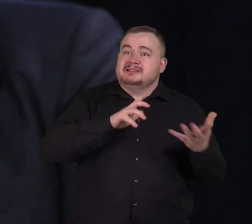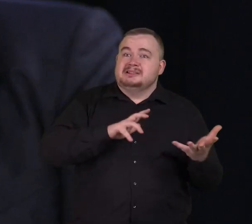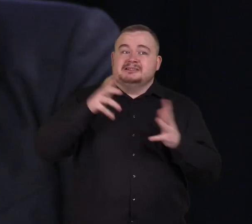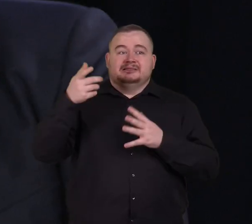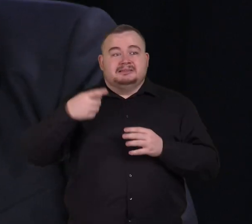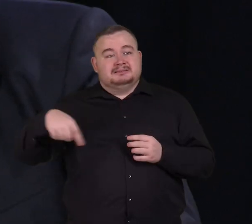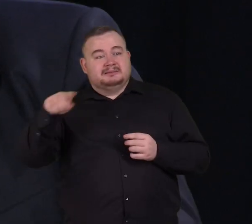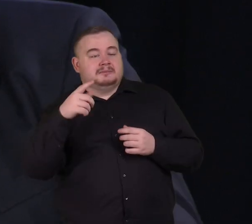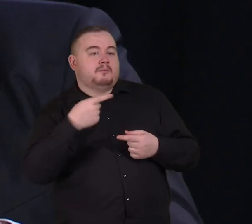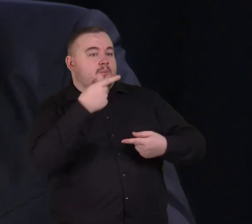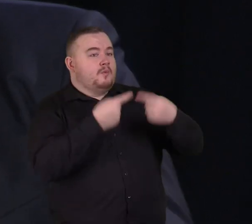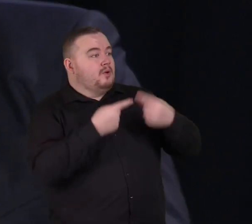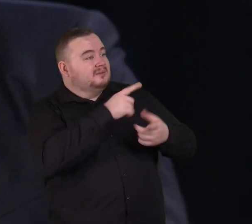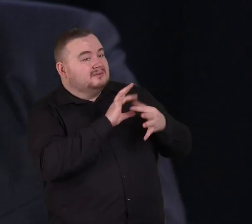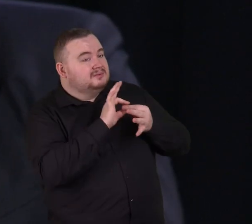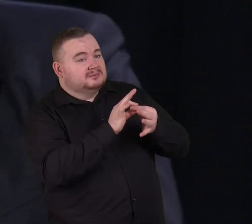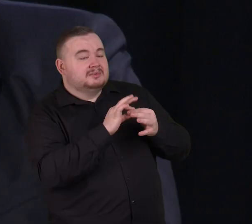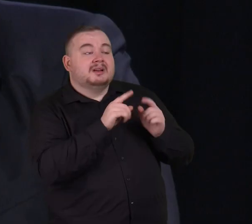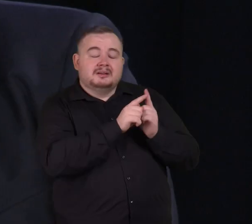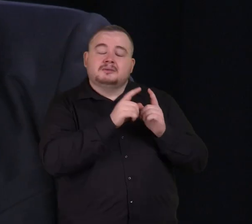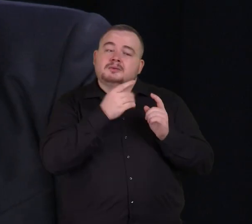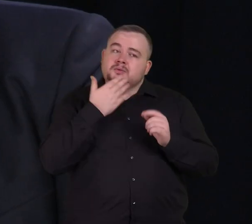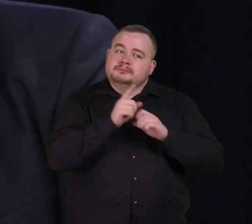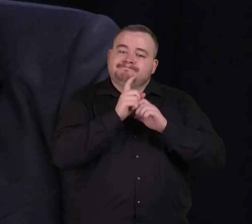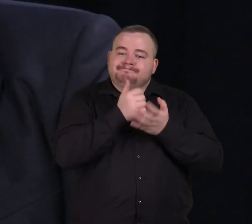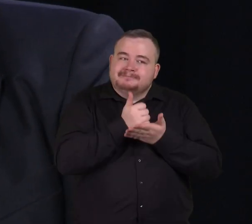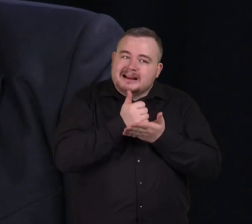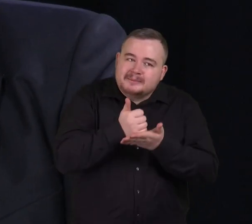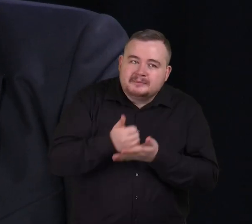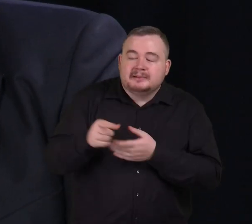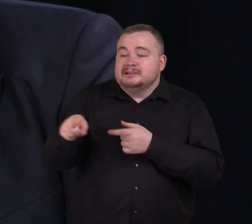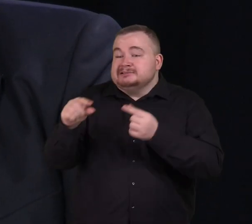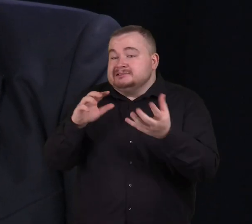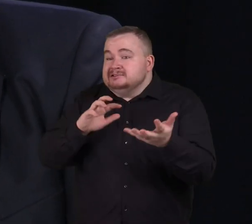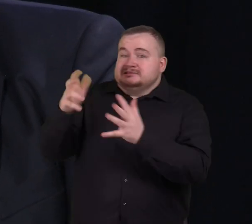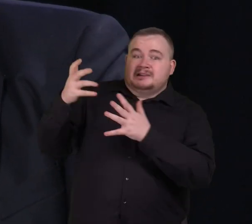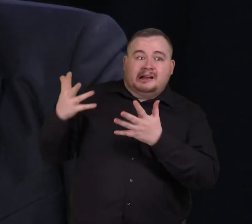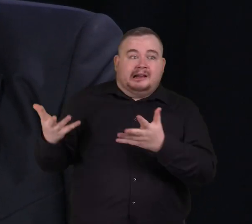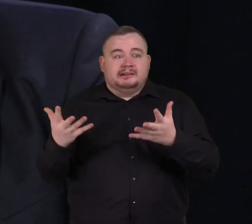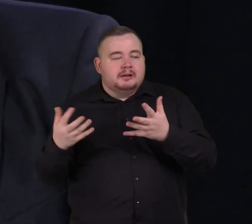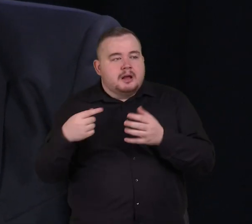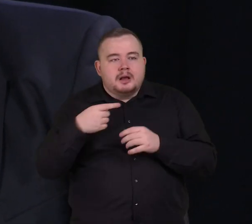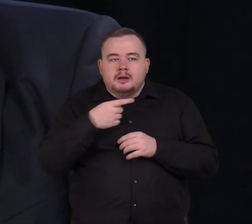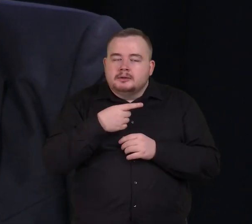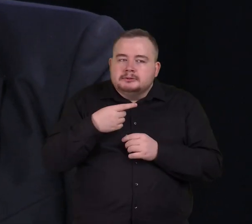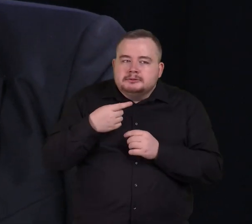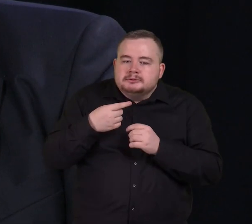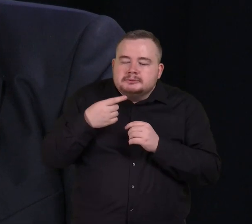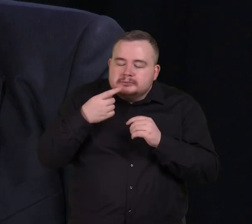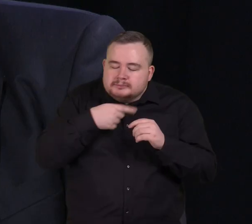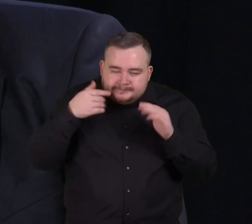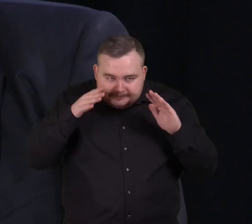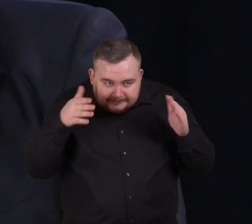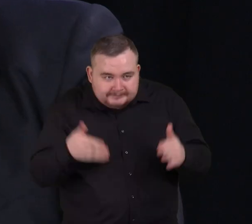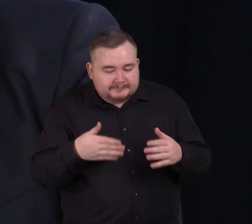but the real purpose of cohesion is a structural intervention, and structural interventions need